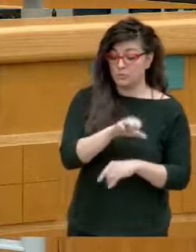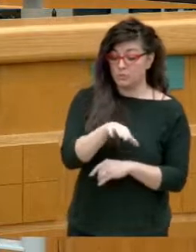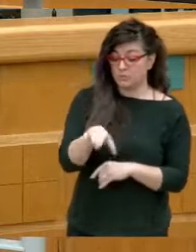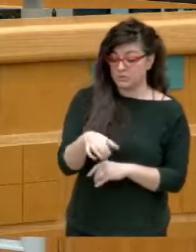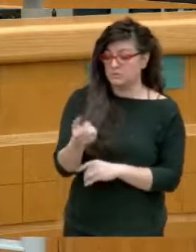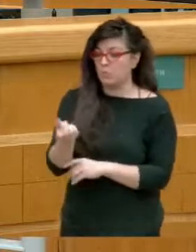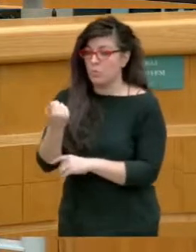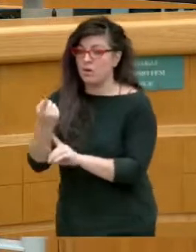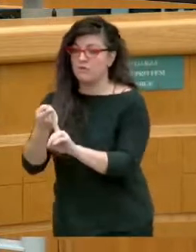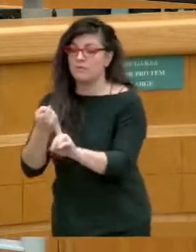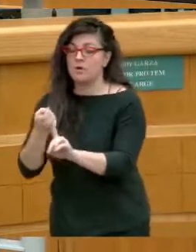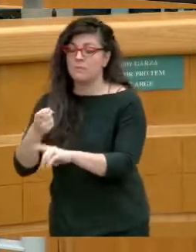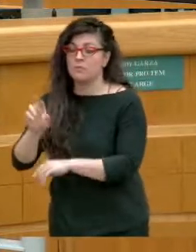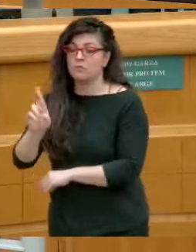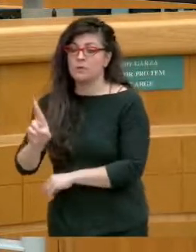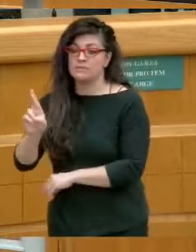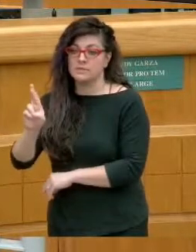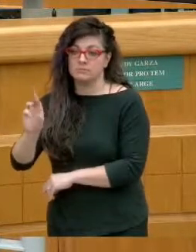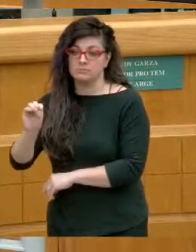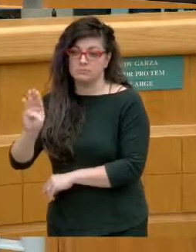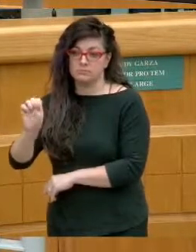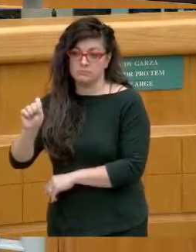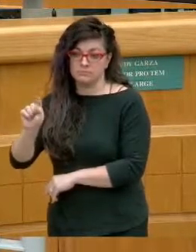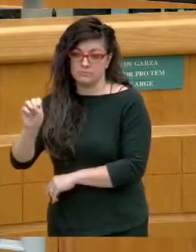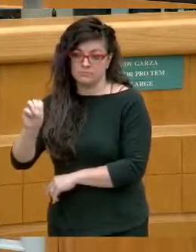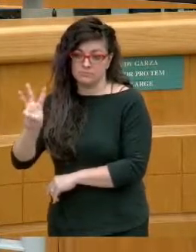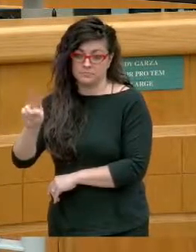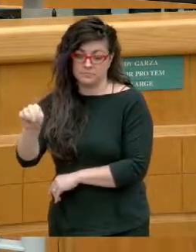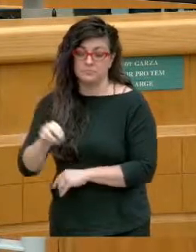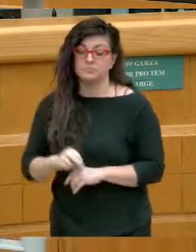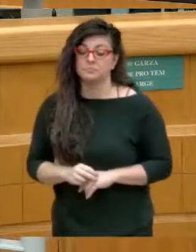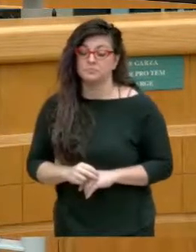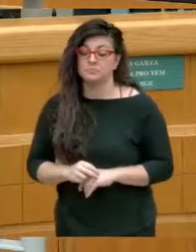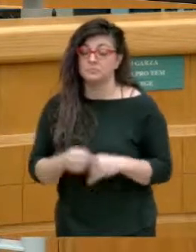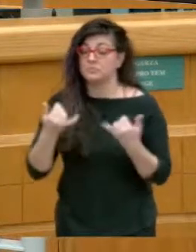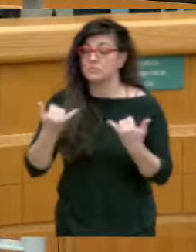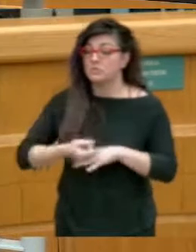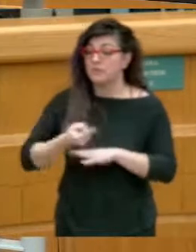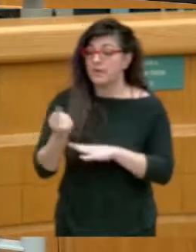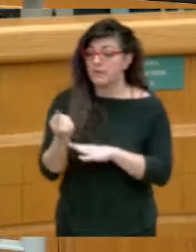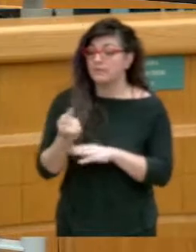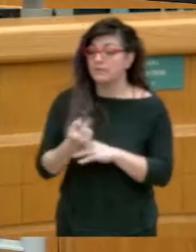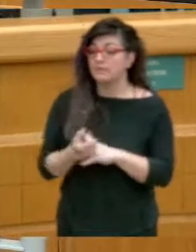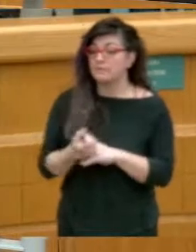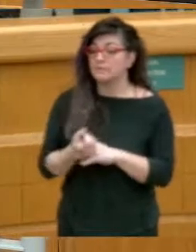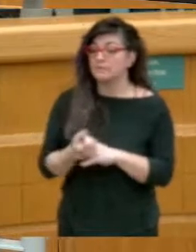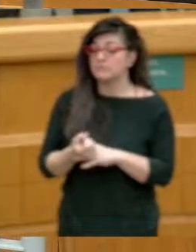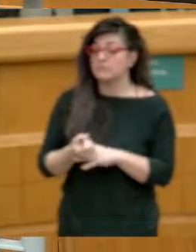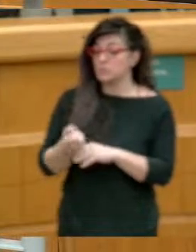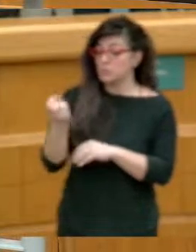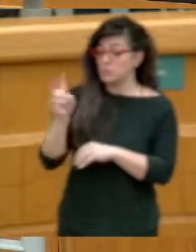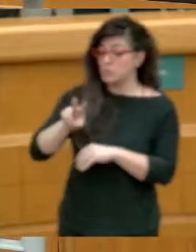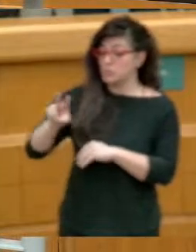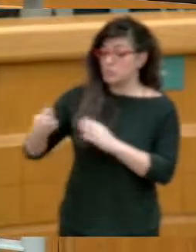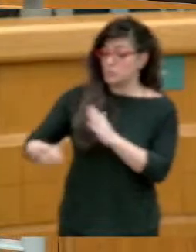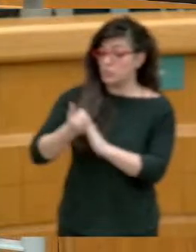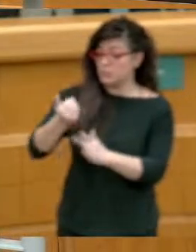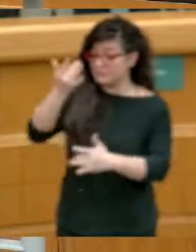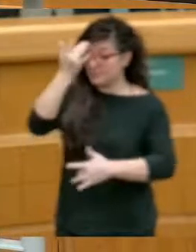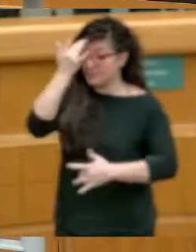Robstown. With today's 22 new cases, there are 12 persons that are male and 10 are